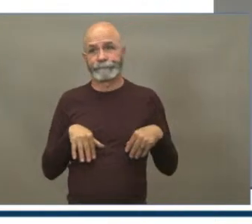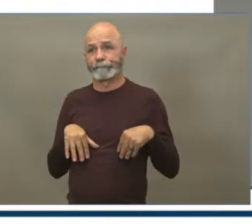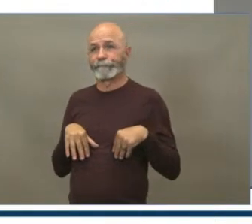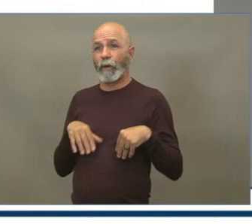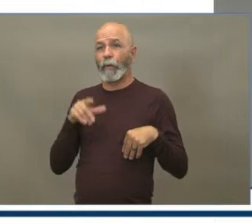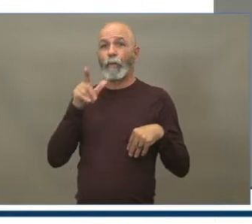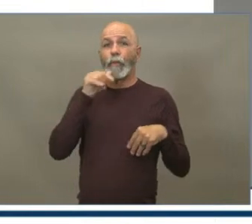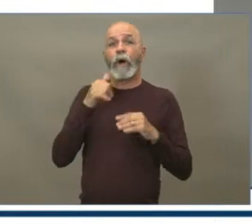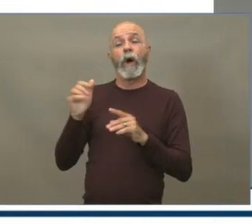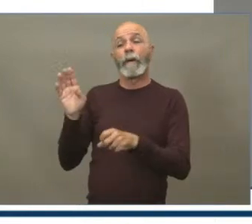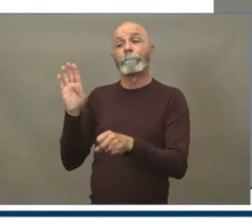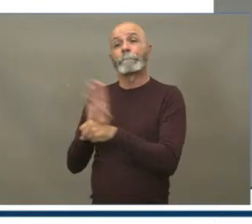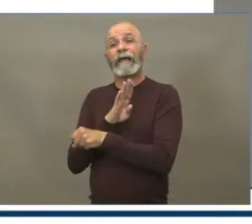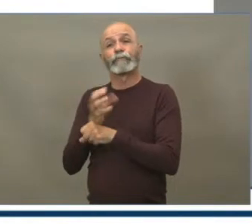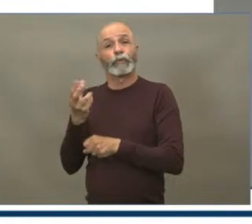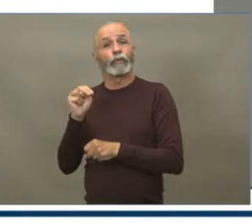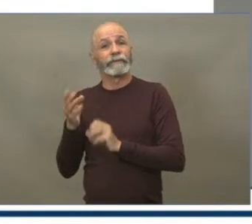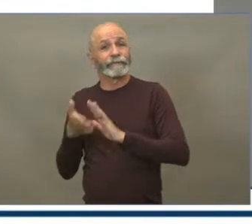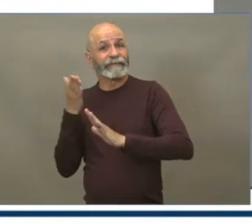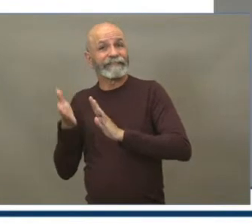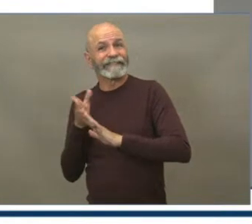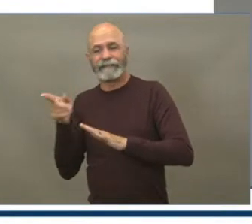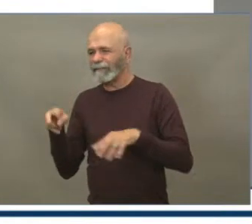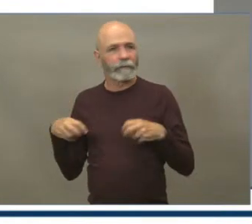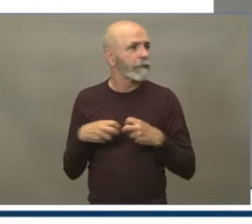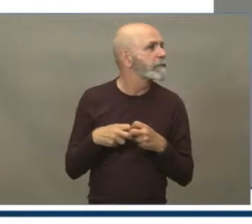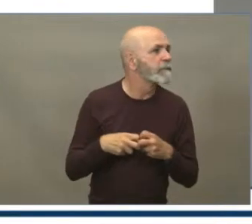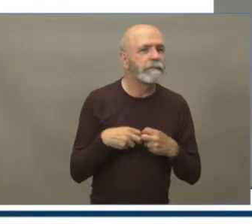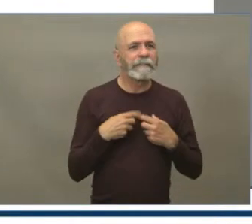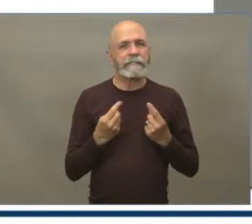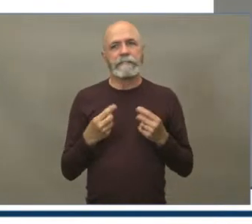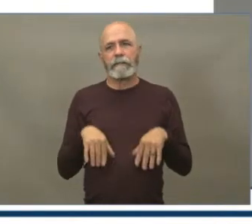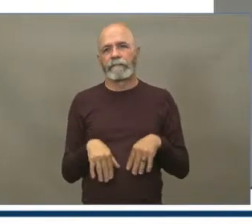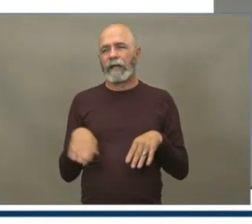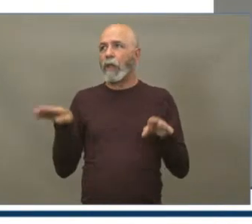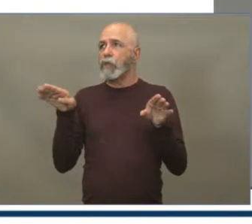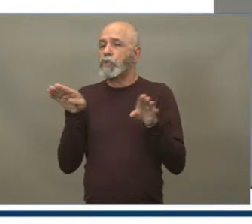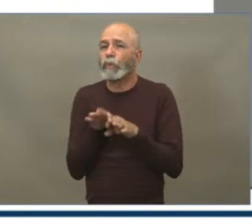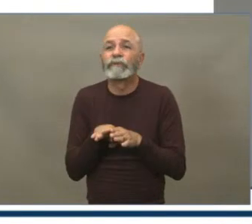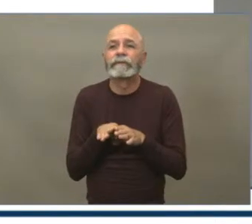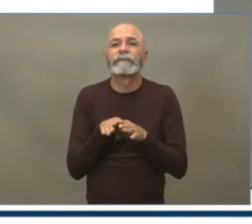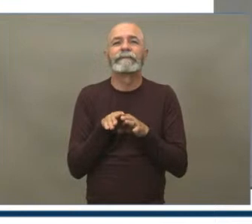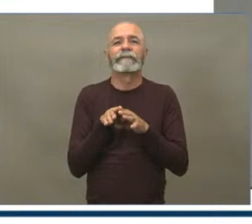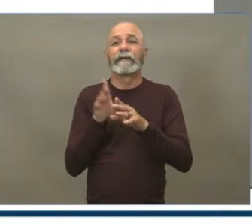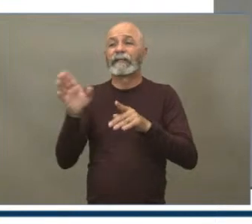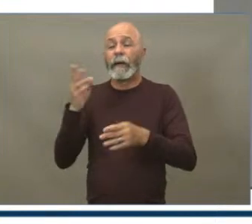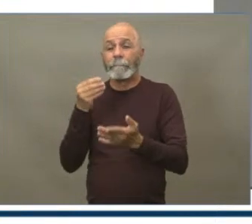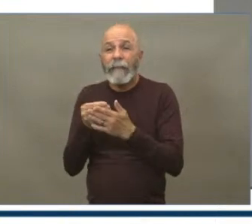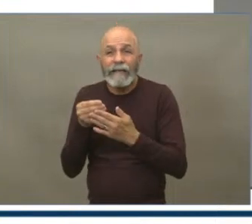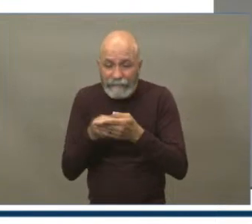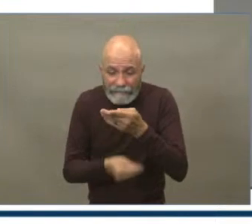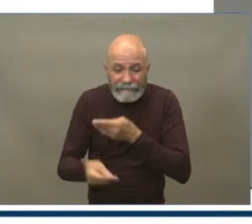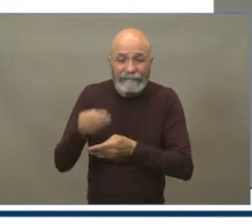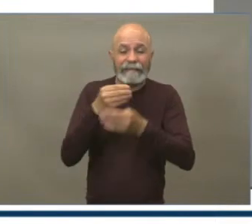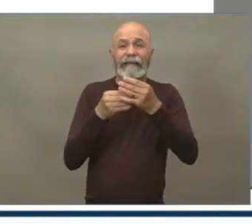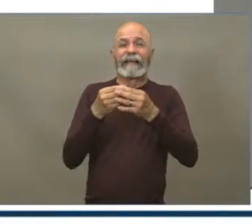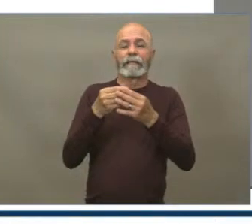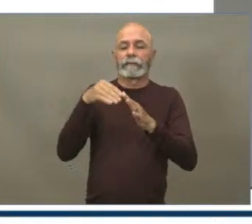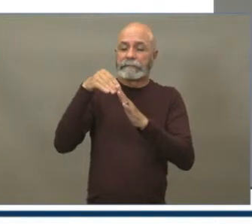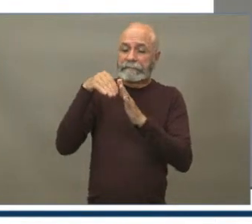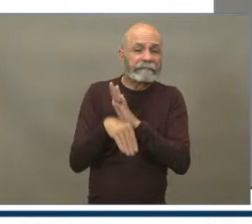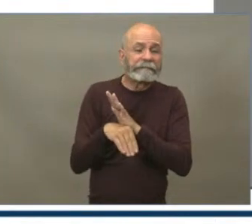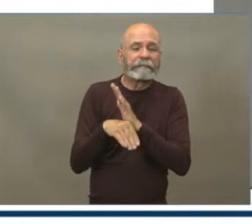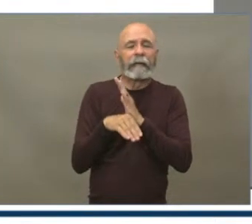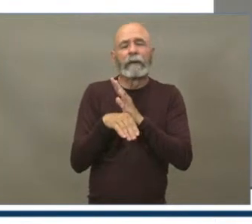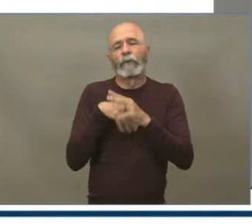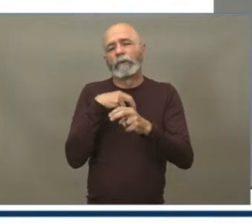protect themselves, their employees, and their customers, but it's taking a toll on their operations and their livelihoods. It's hard on